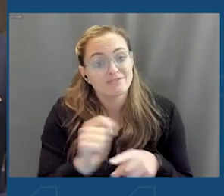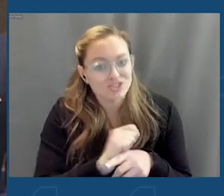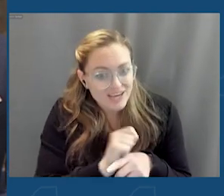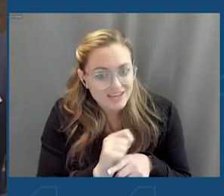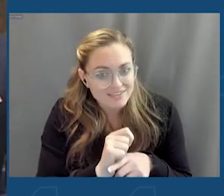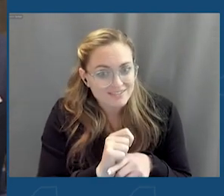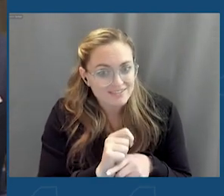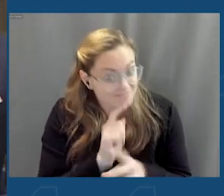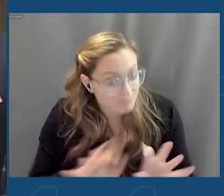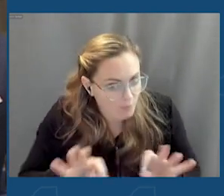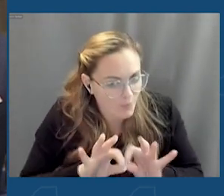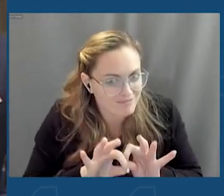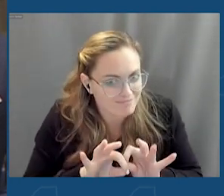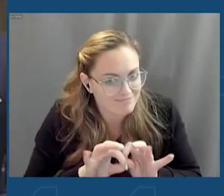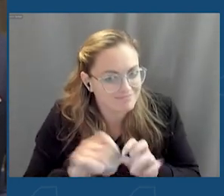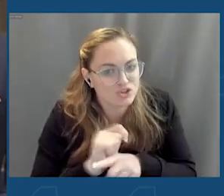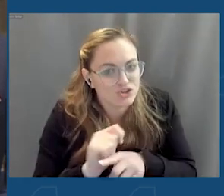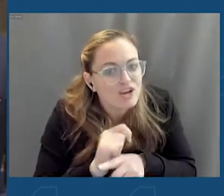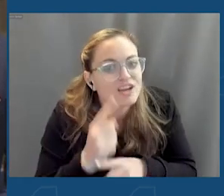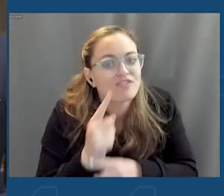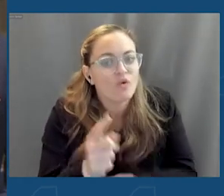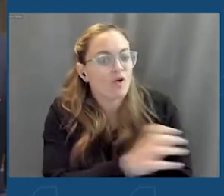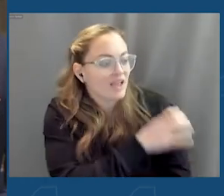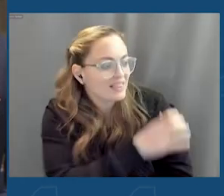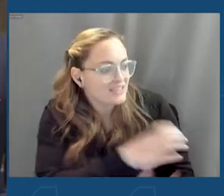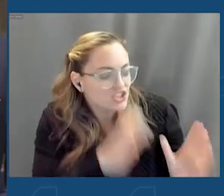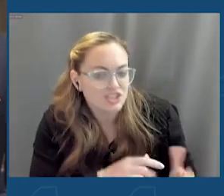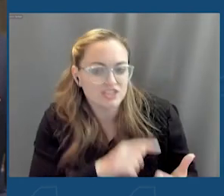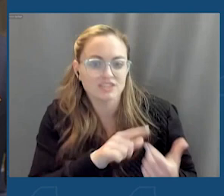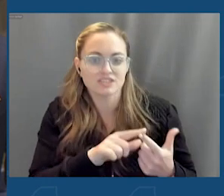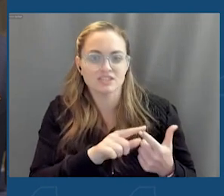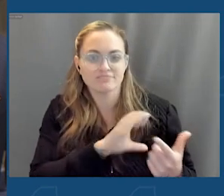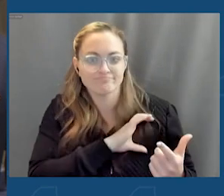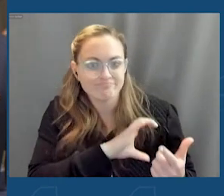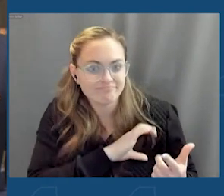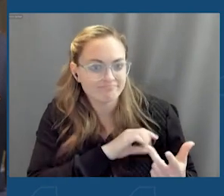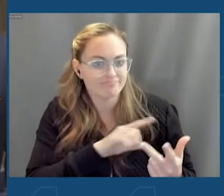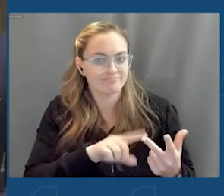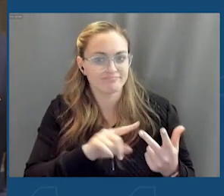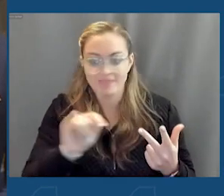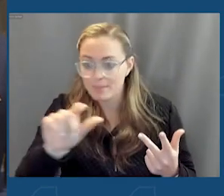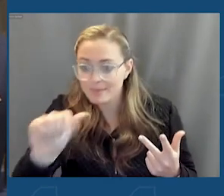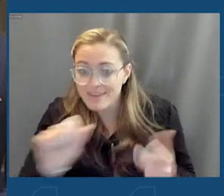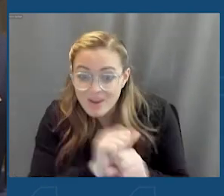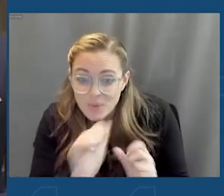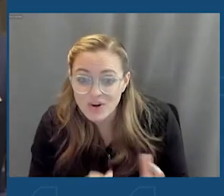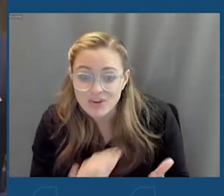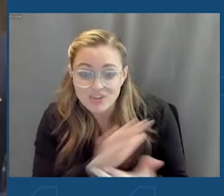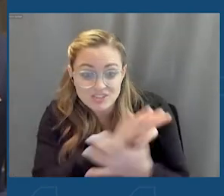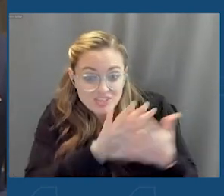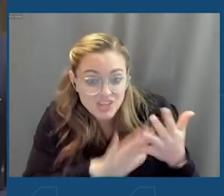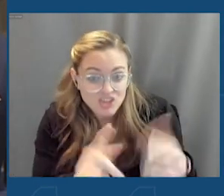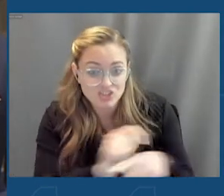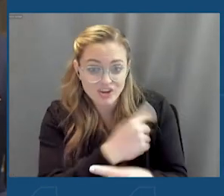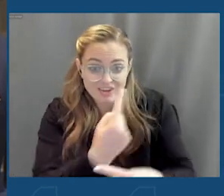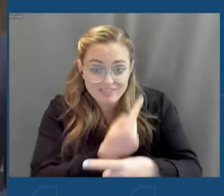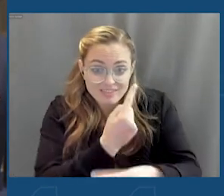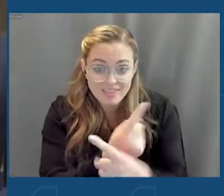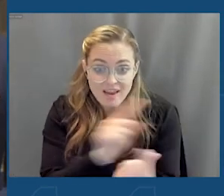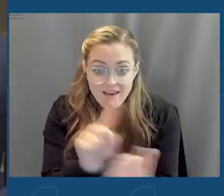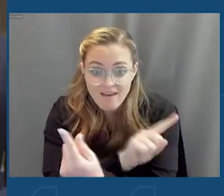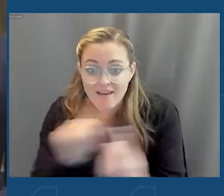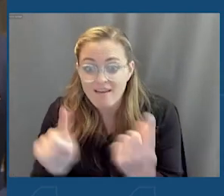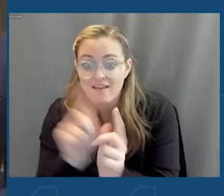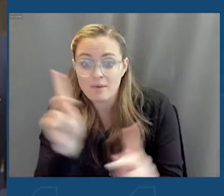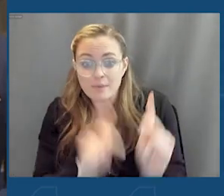important. Training for our clinicians, law enforcement professionals, also the MTA workers who come in contact with, so they know what